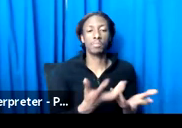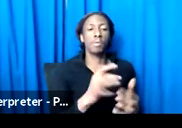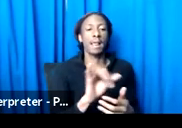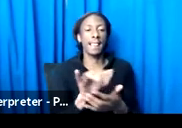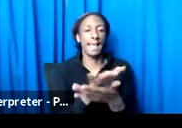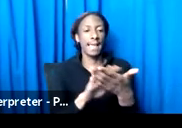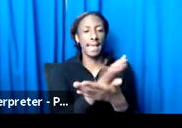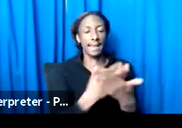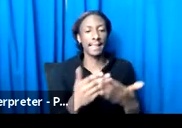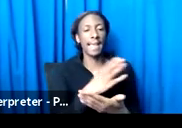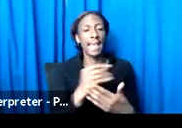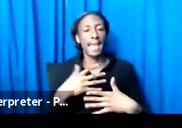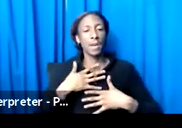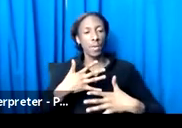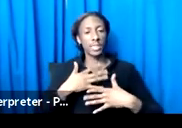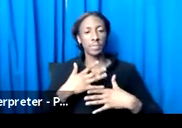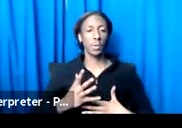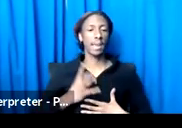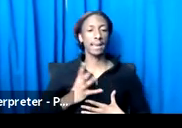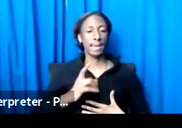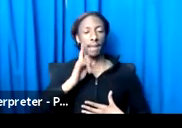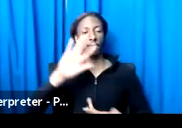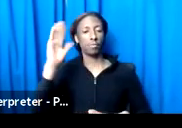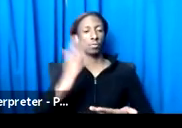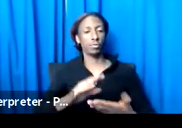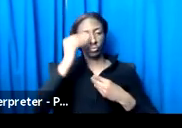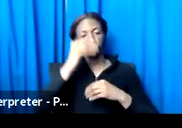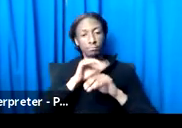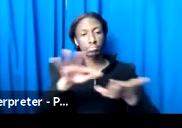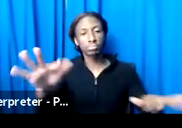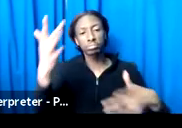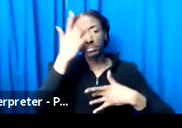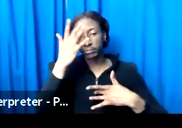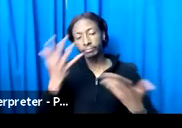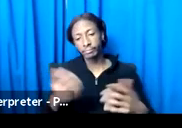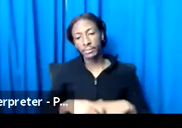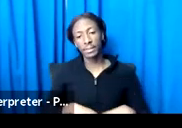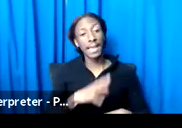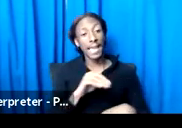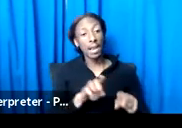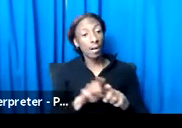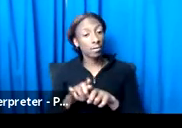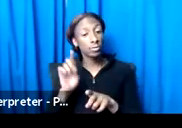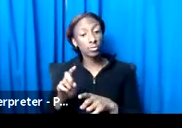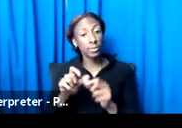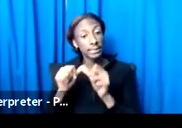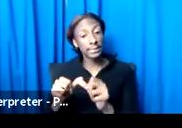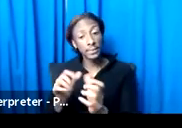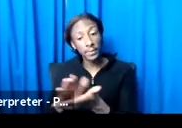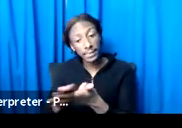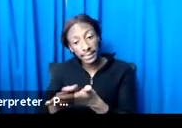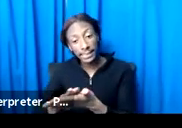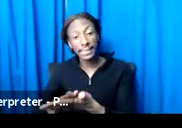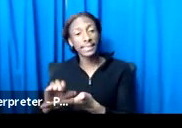and respiratory etiquette to reduce the spread of infectious disease in general. Camp should also continue to follow cleaning, disinfecting,